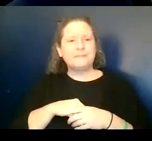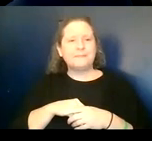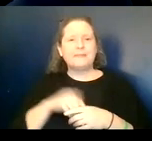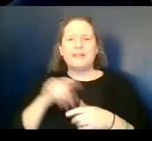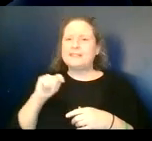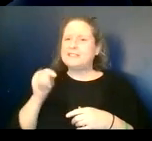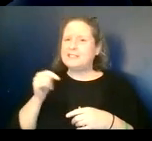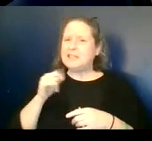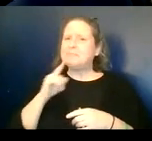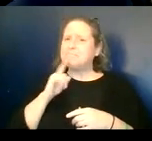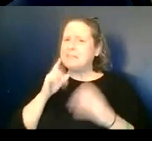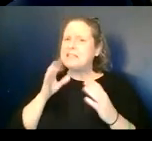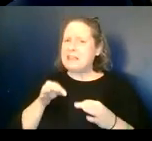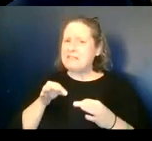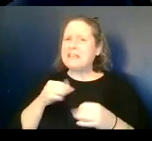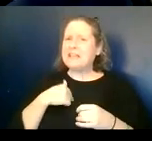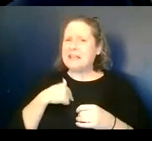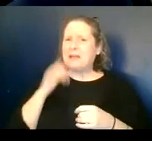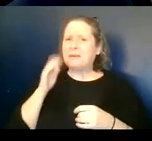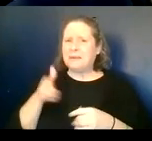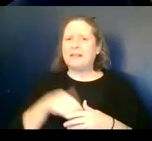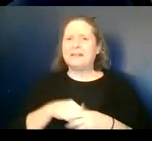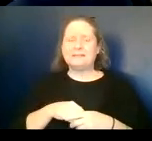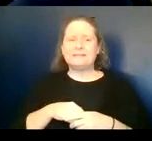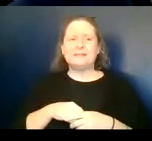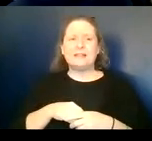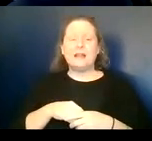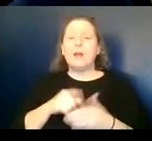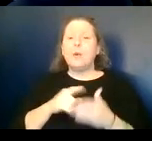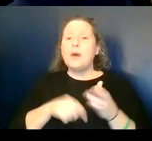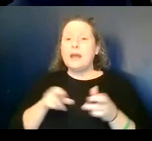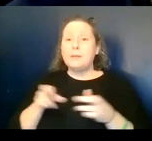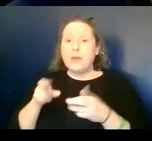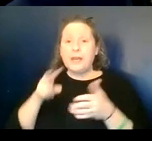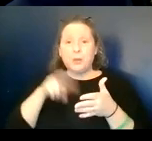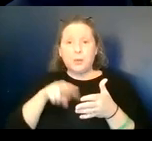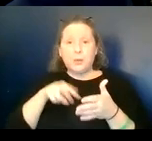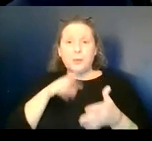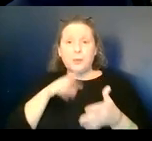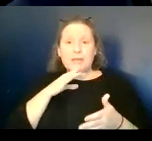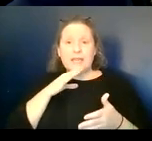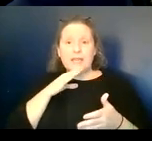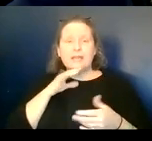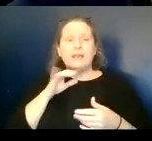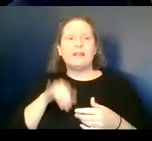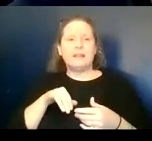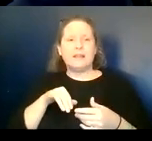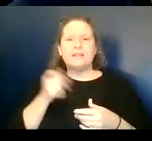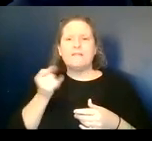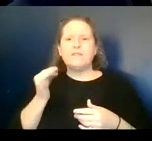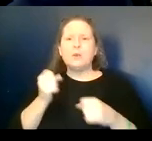so. And what I'm about to read off right now is a few statistics